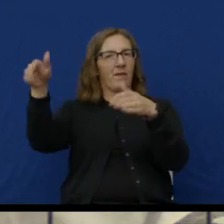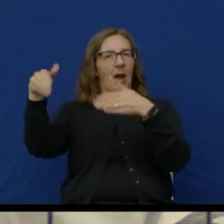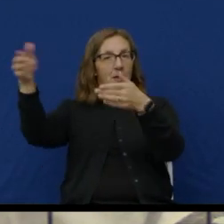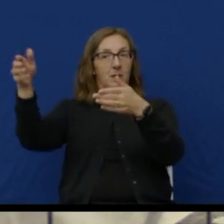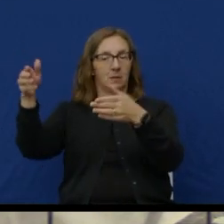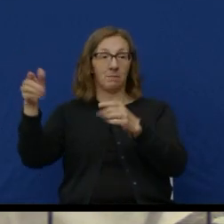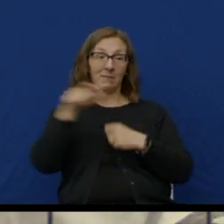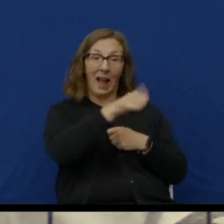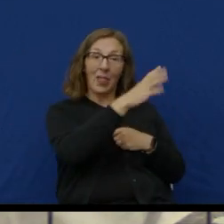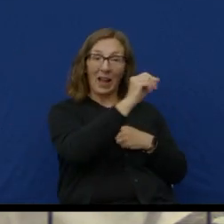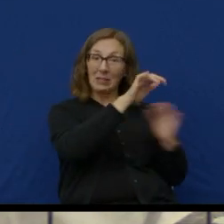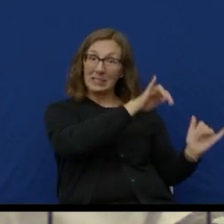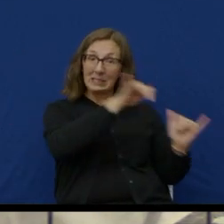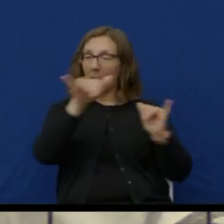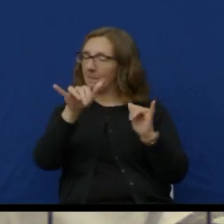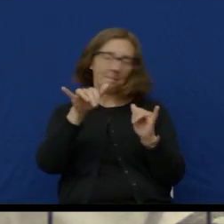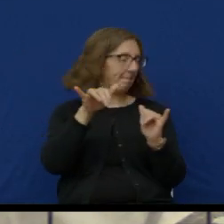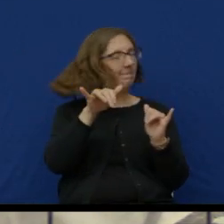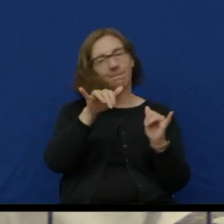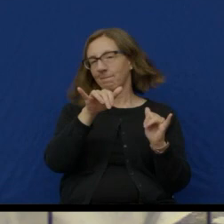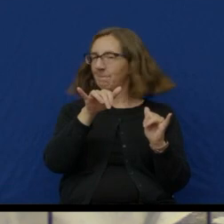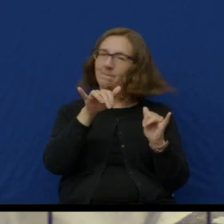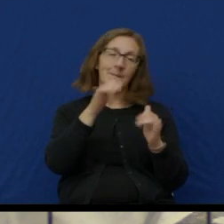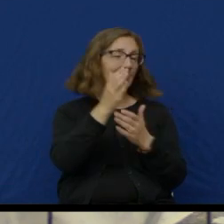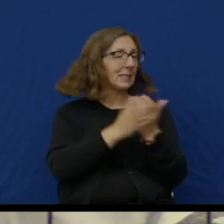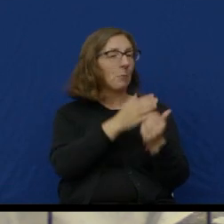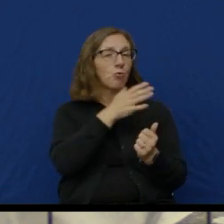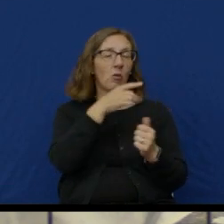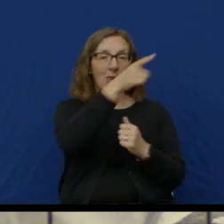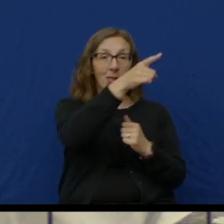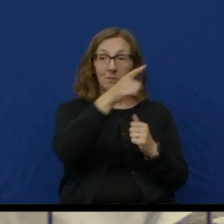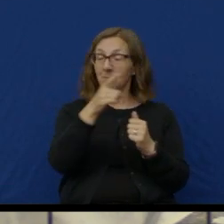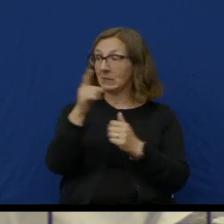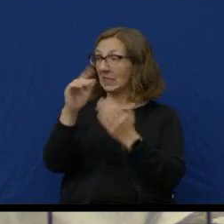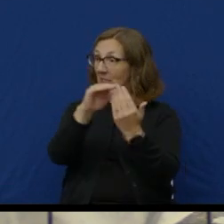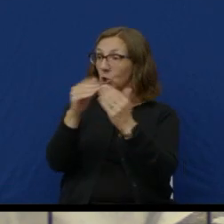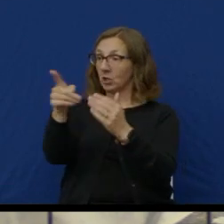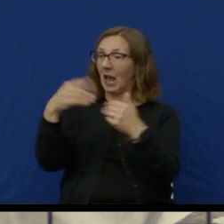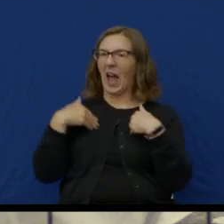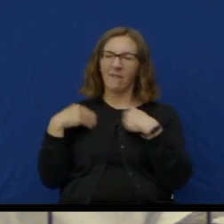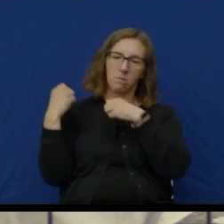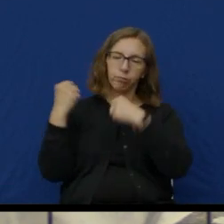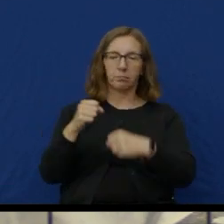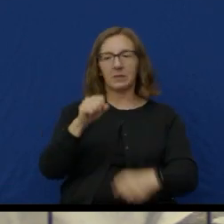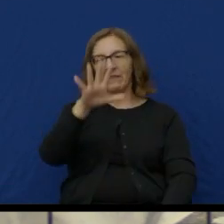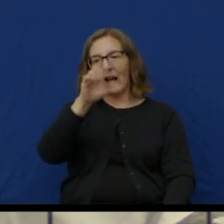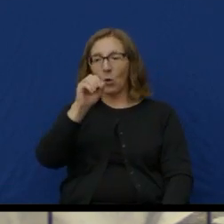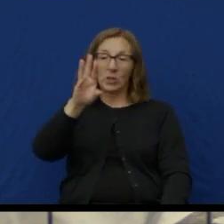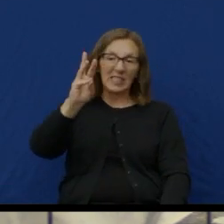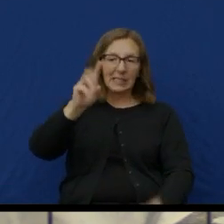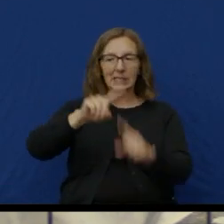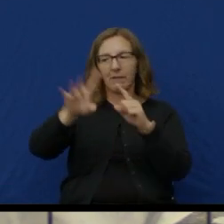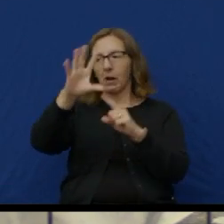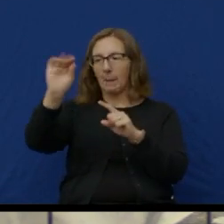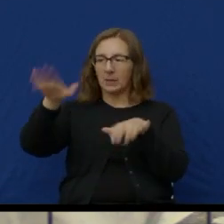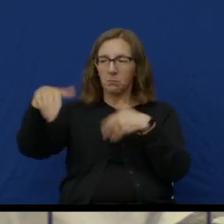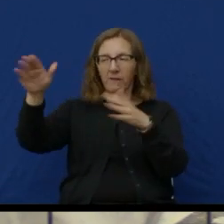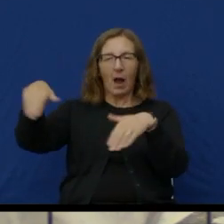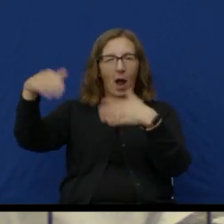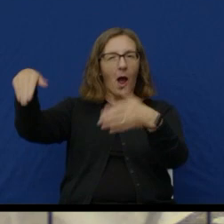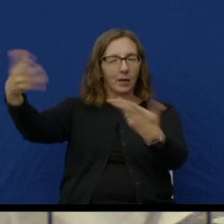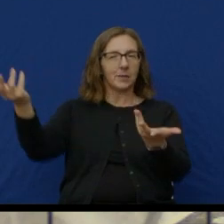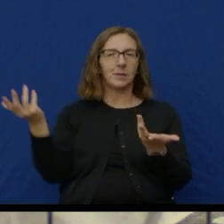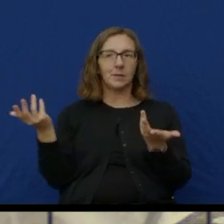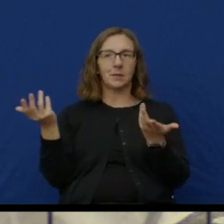county has that in kind of rural areas. Obviously, urban areas typically have 5 or 6 major providers that are there. So it's